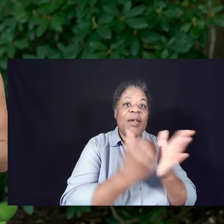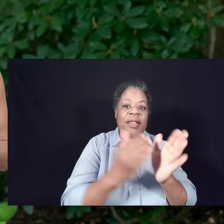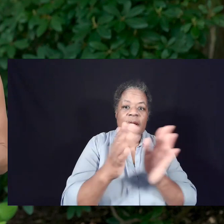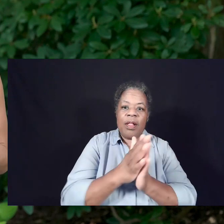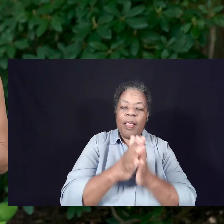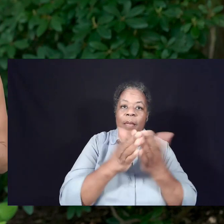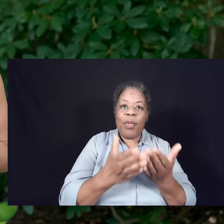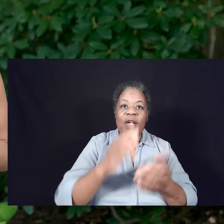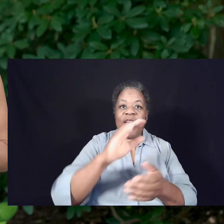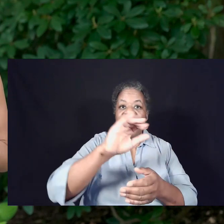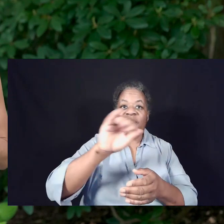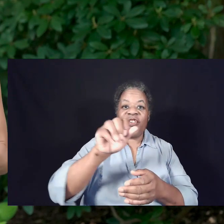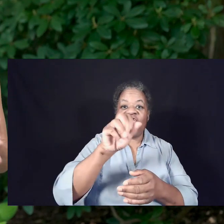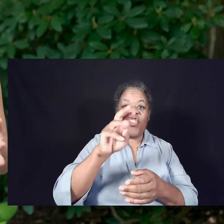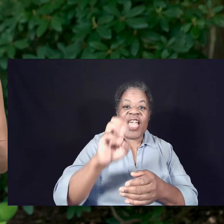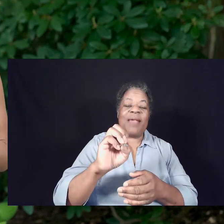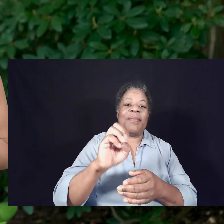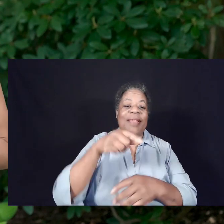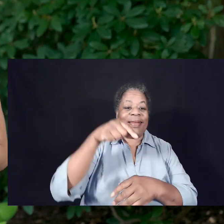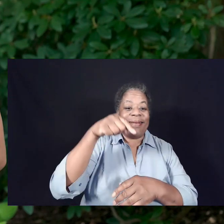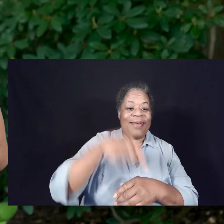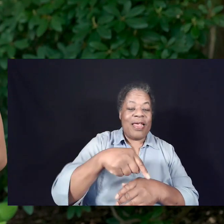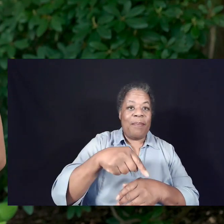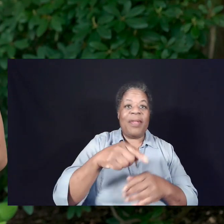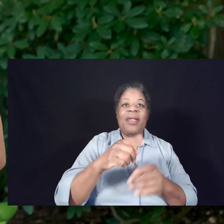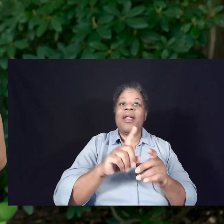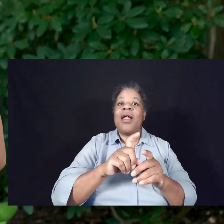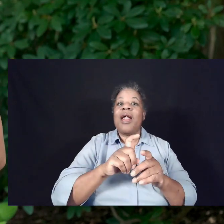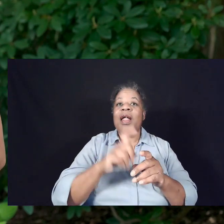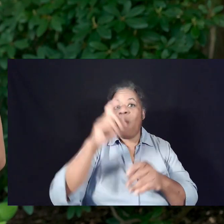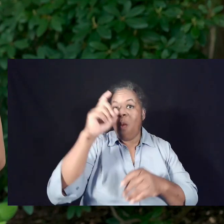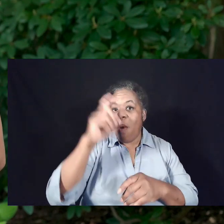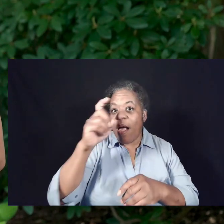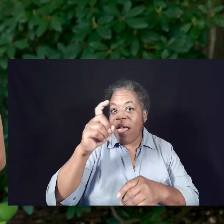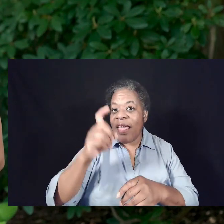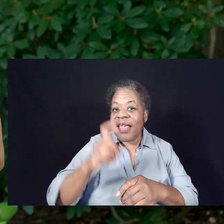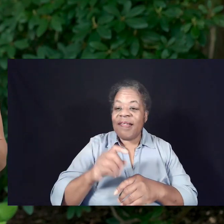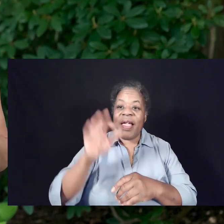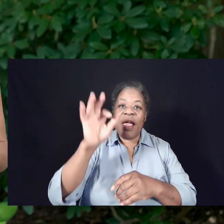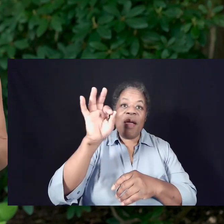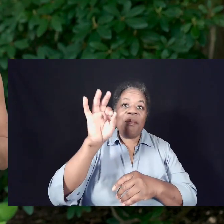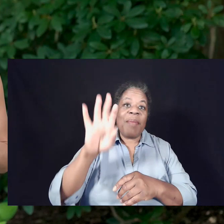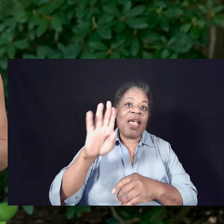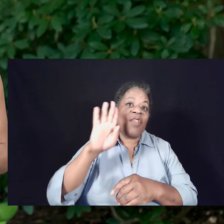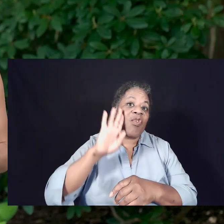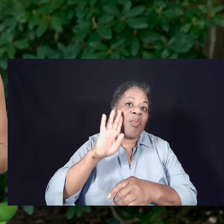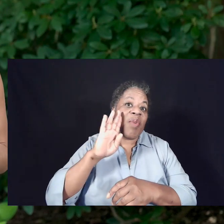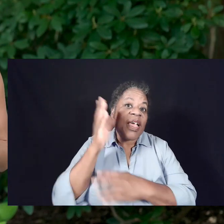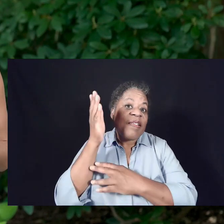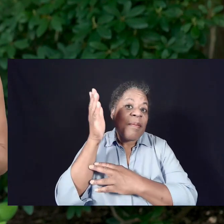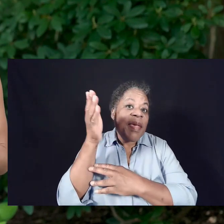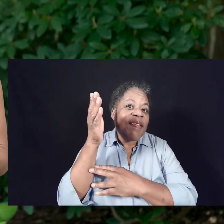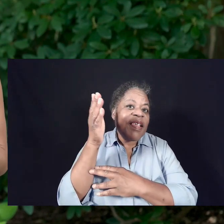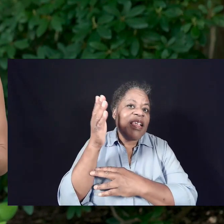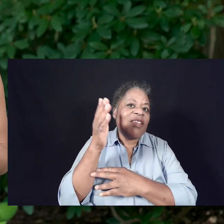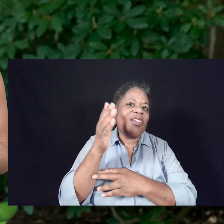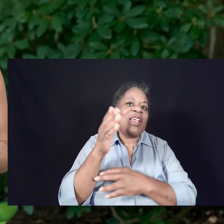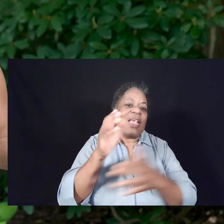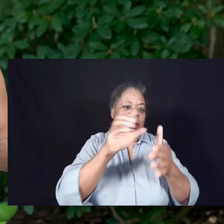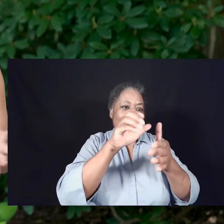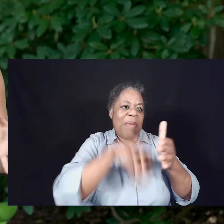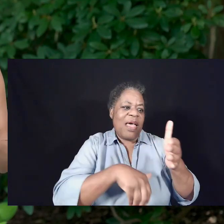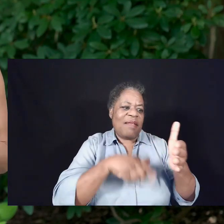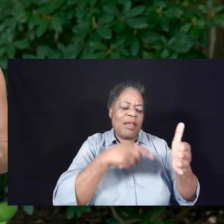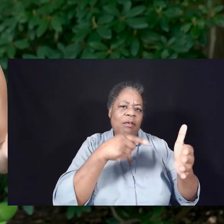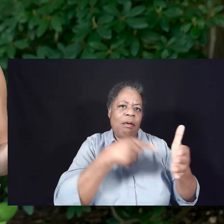Deep and Wise. And Pastor Bryan is back with us, and he'll be bringing us a message on one of the trickiest passages in James.